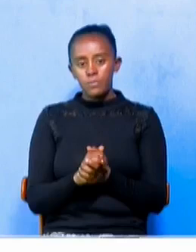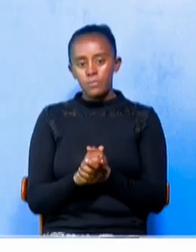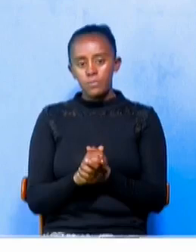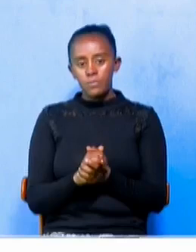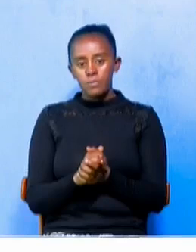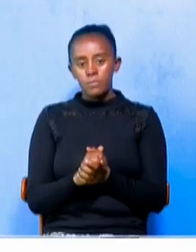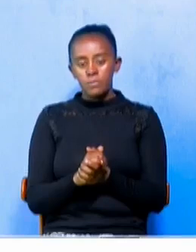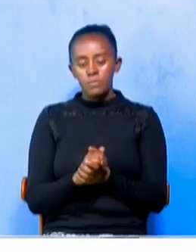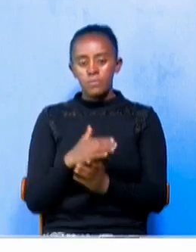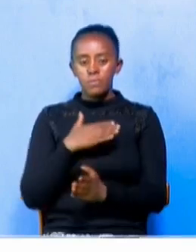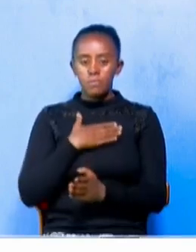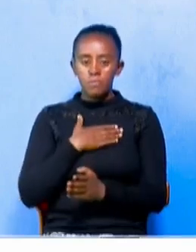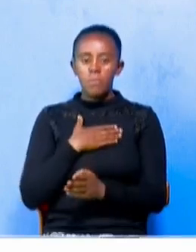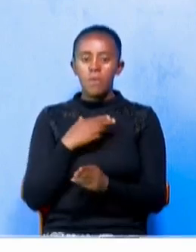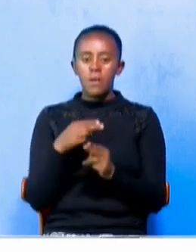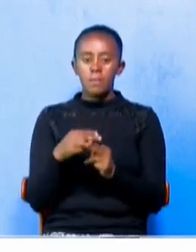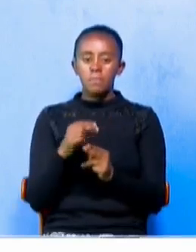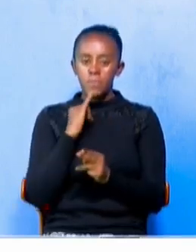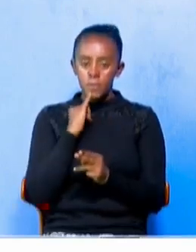My name is